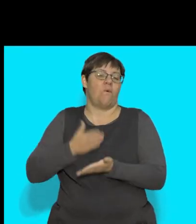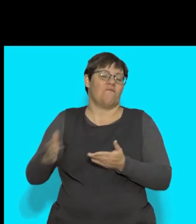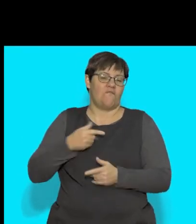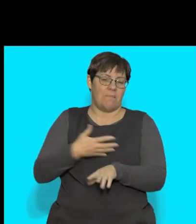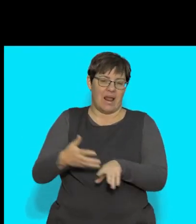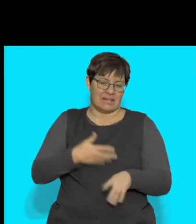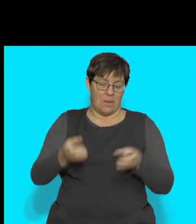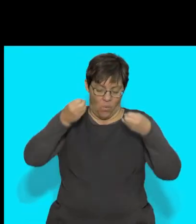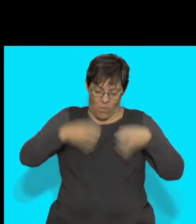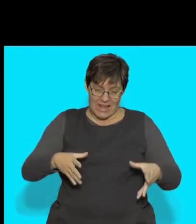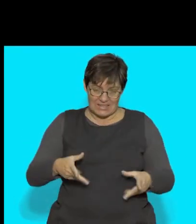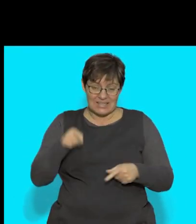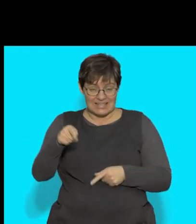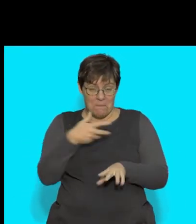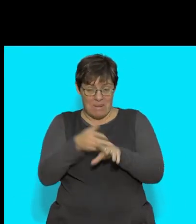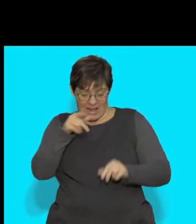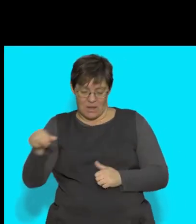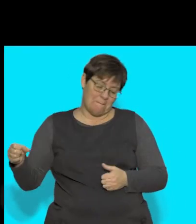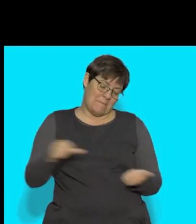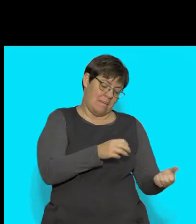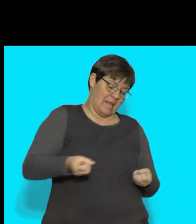of waste products.